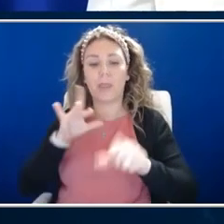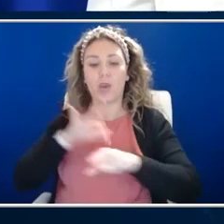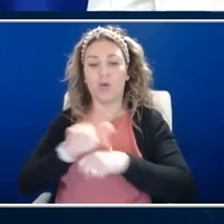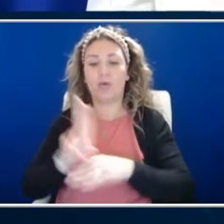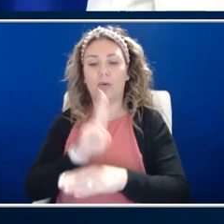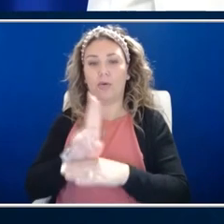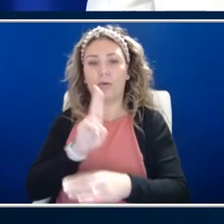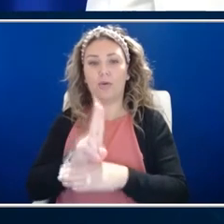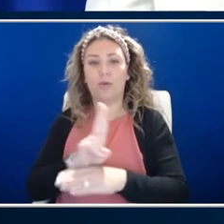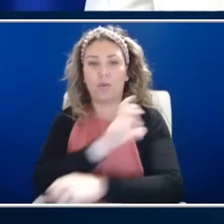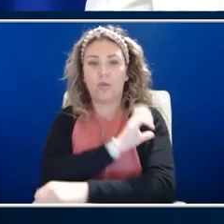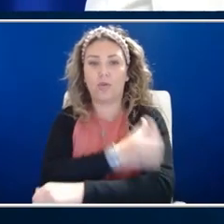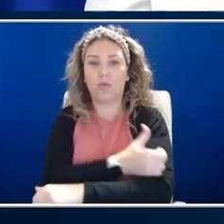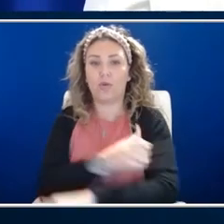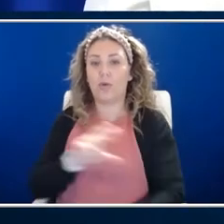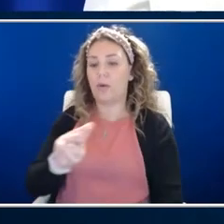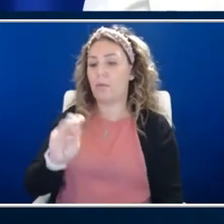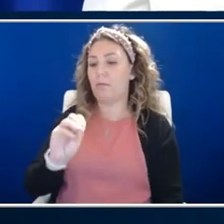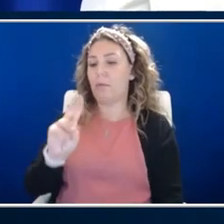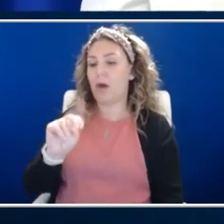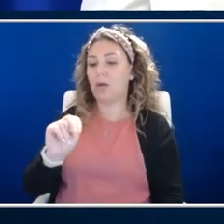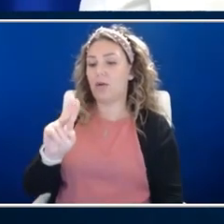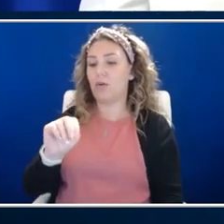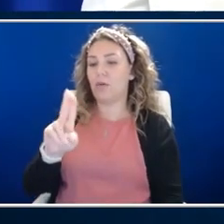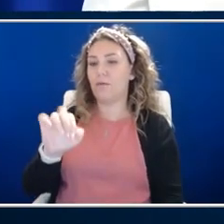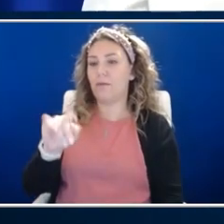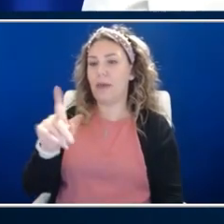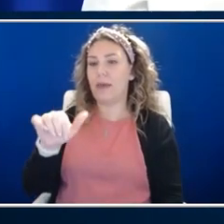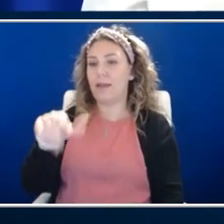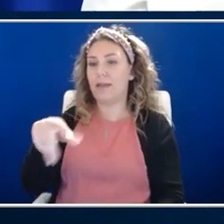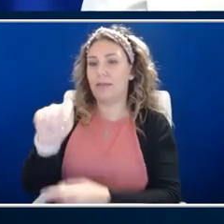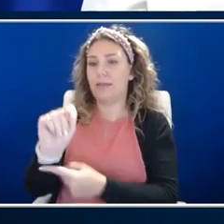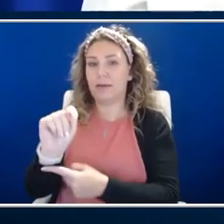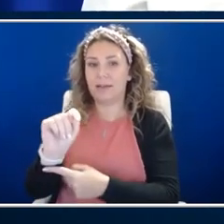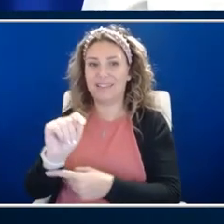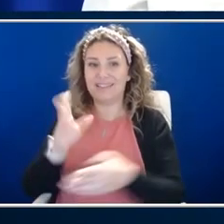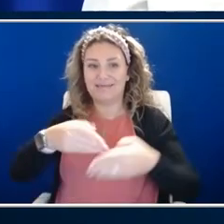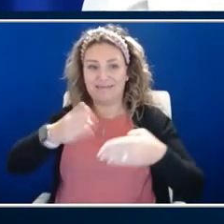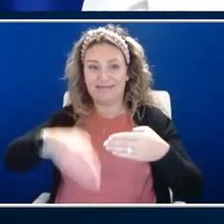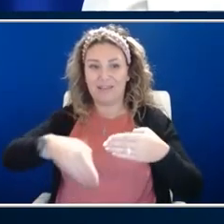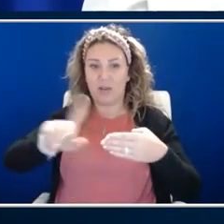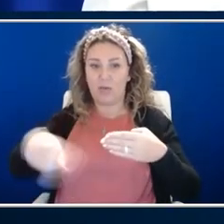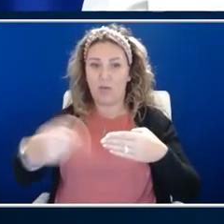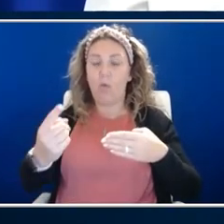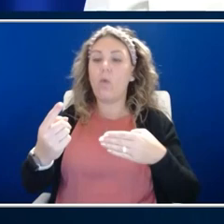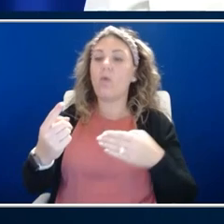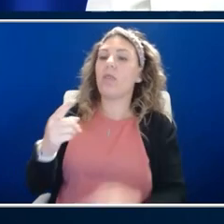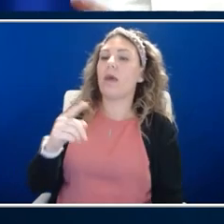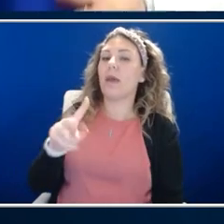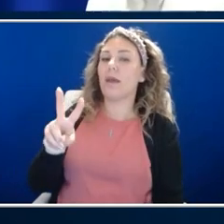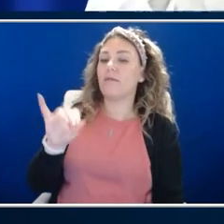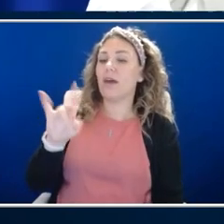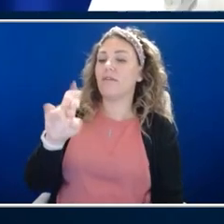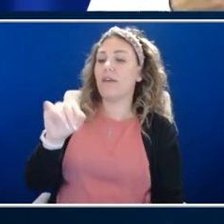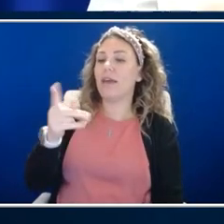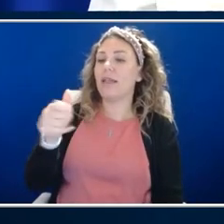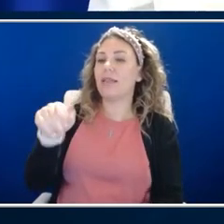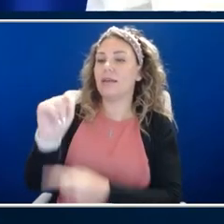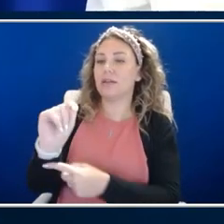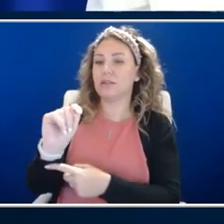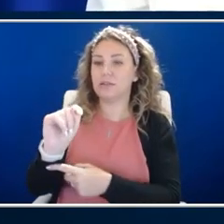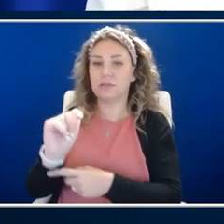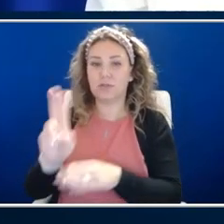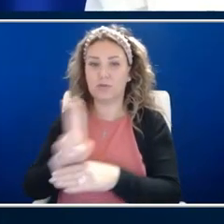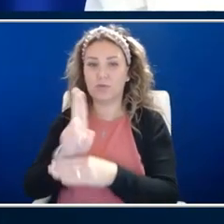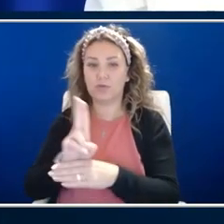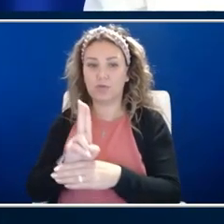current monovalent boosters is ending. Mm-hmm. And now you'll only be able to get the bivalent boosters for as a booster. You can get the monovalent ones